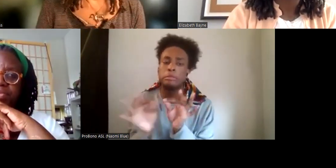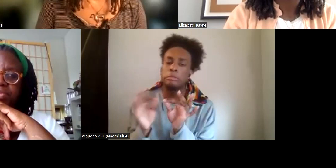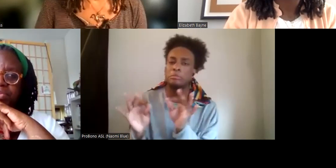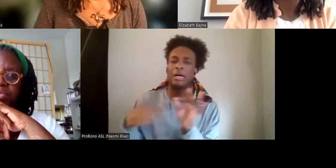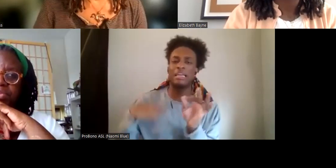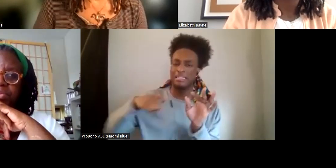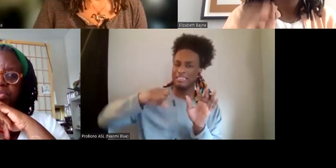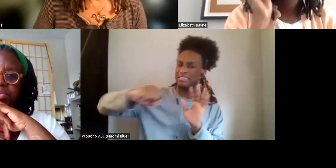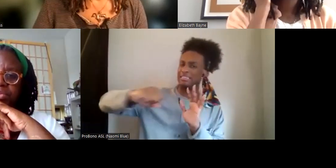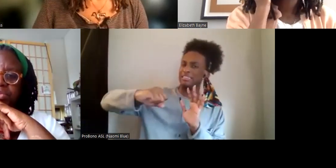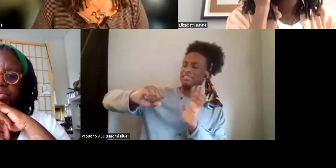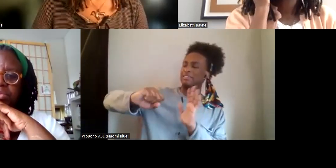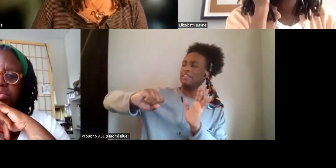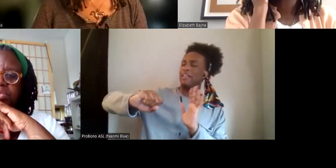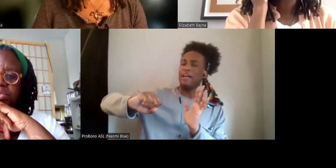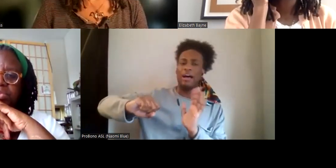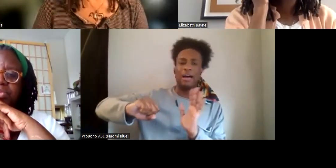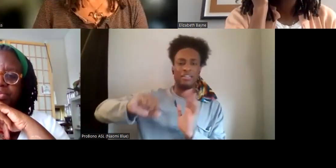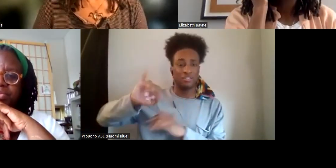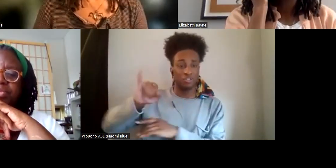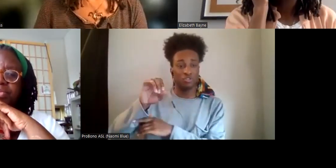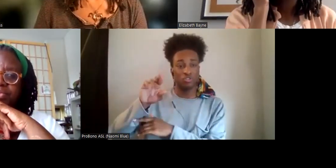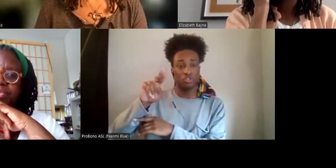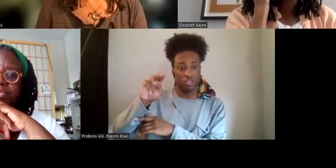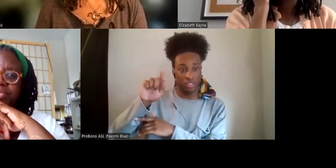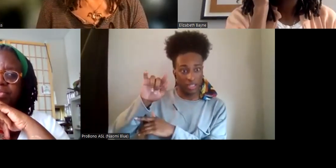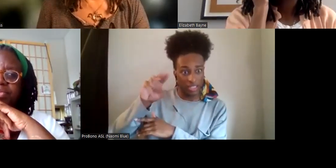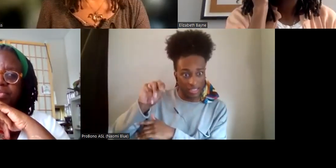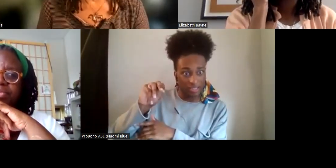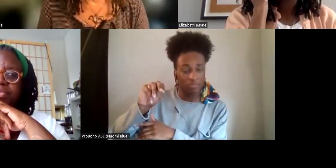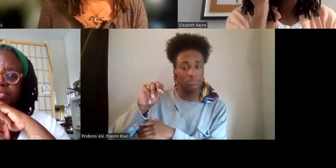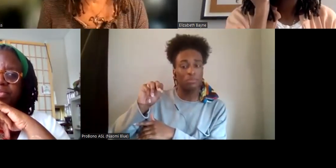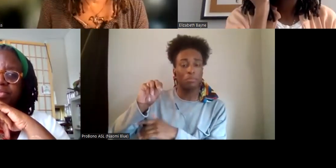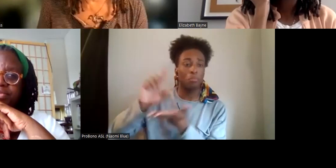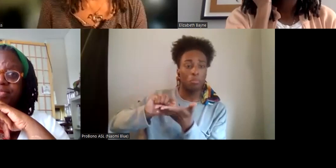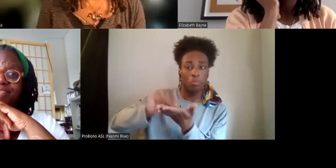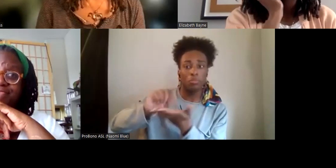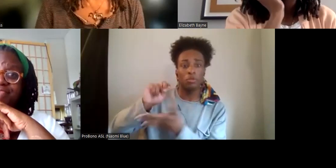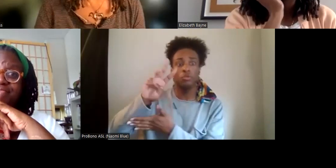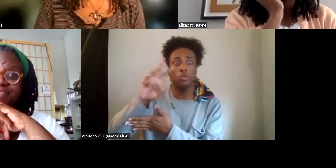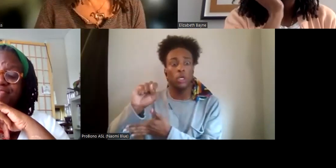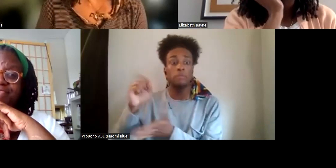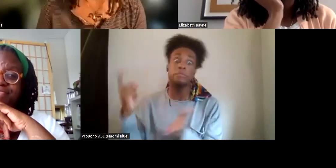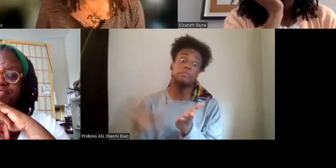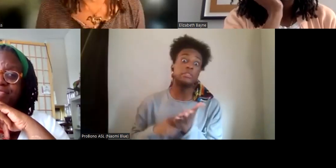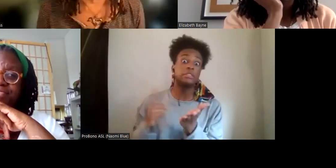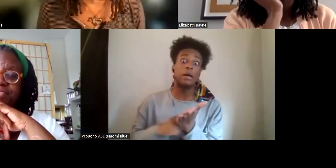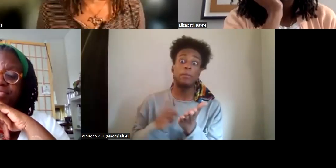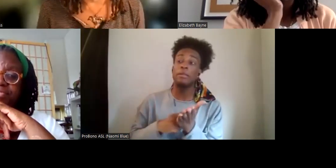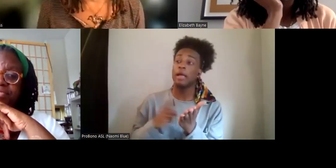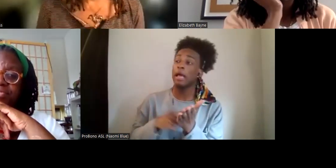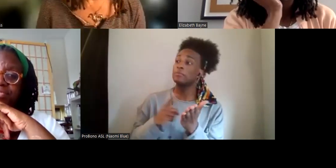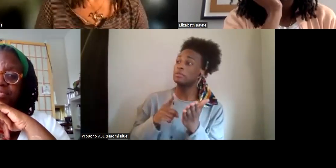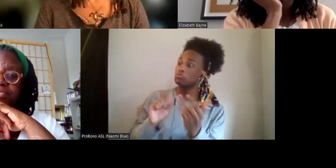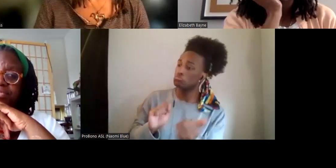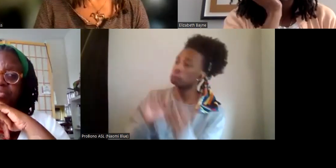in journalism, sometimes you take on the system and you lose. Sometimes you take on the system and nothing